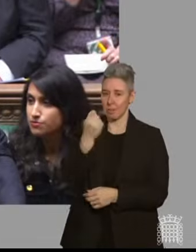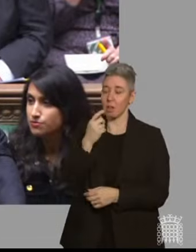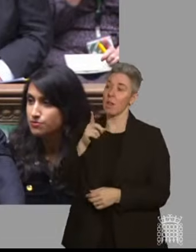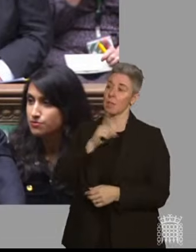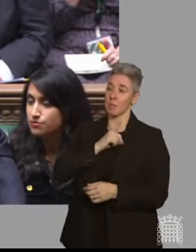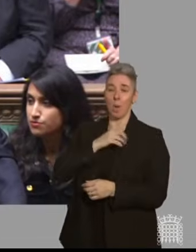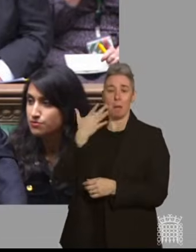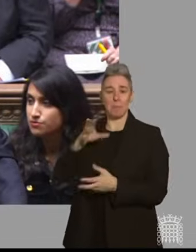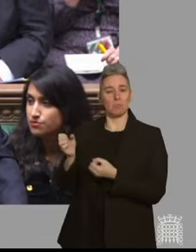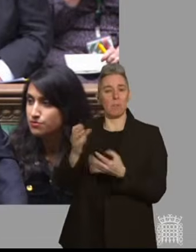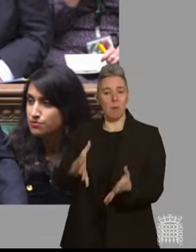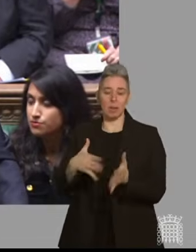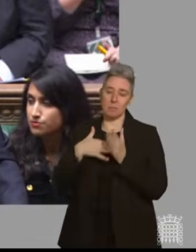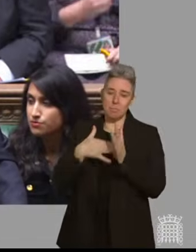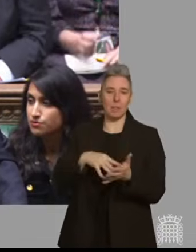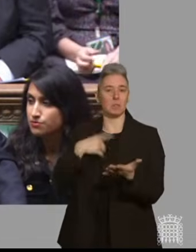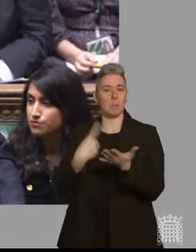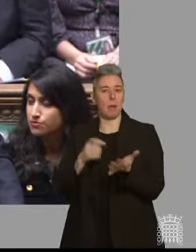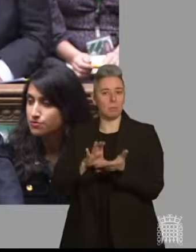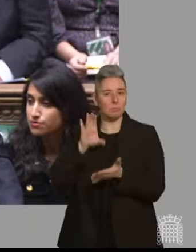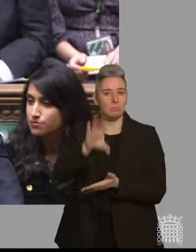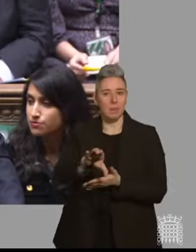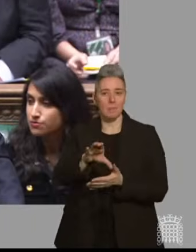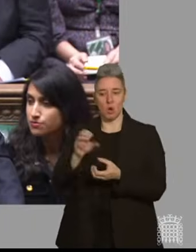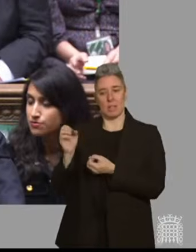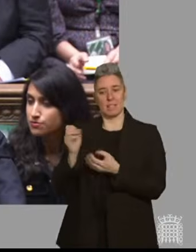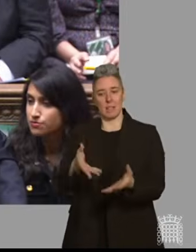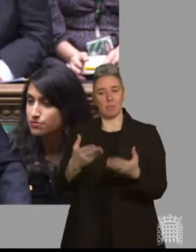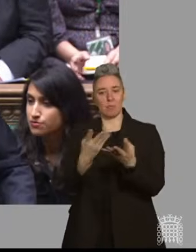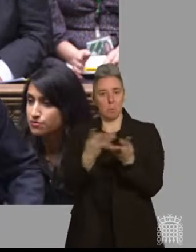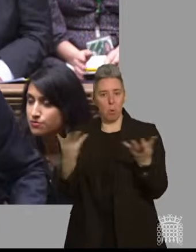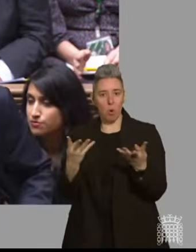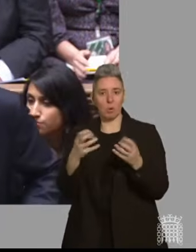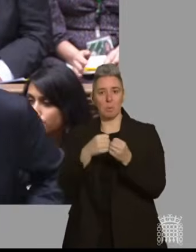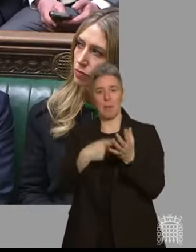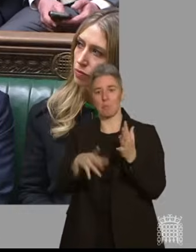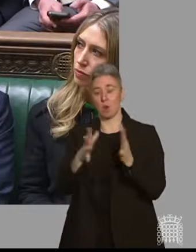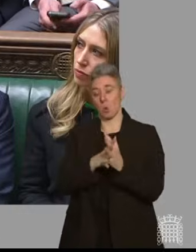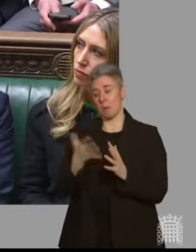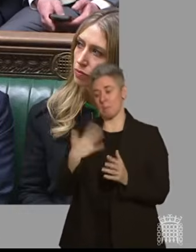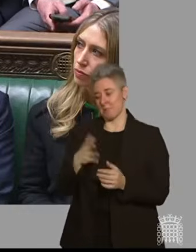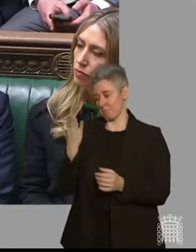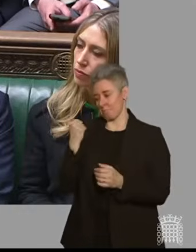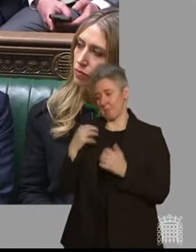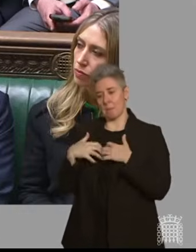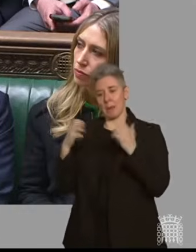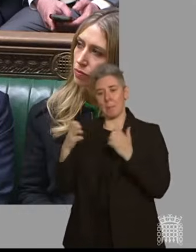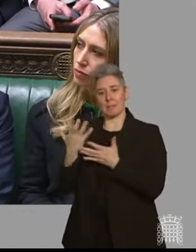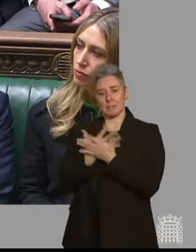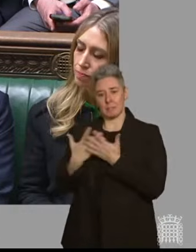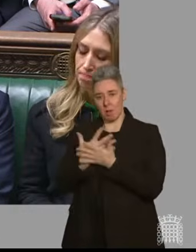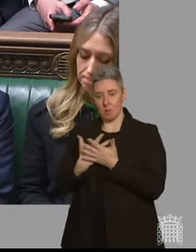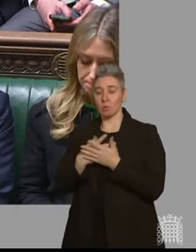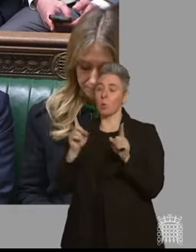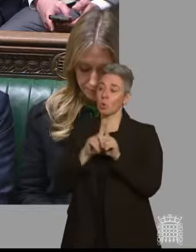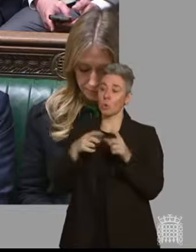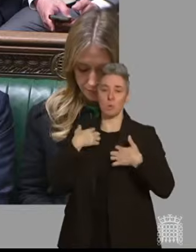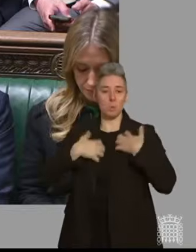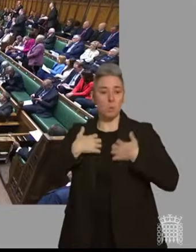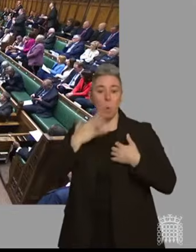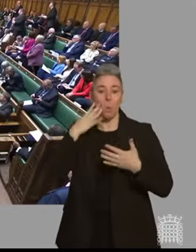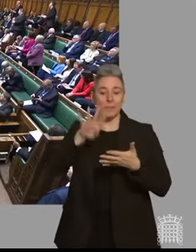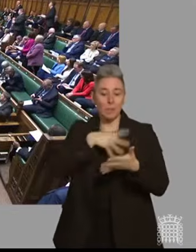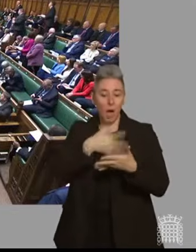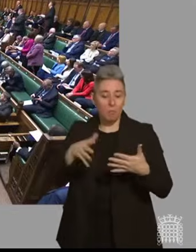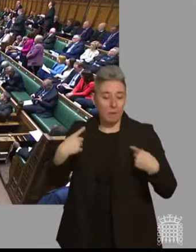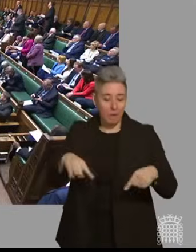discussed this at Cabinet, and I look forward to visiting him and his community when my diary allows to see the progress for myself. Anna